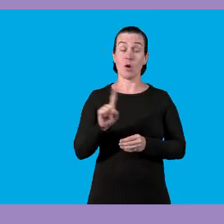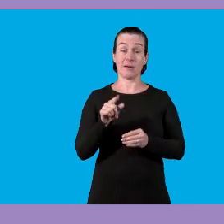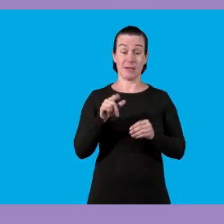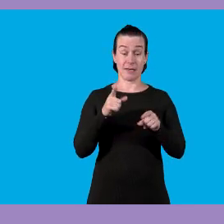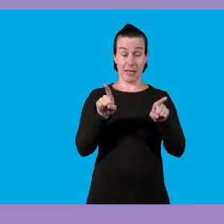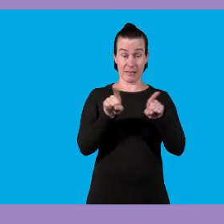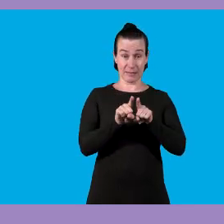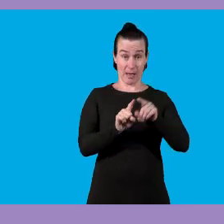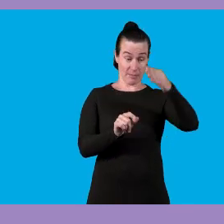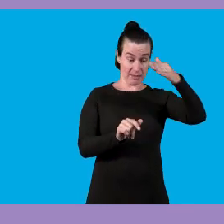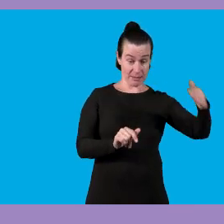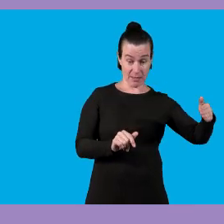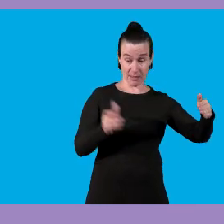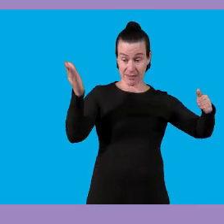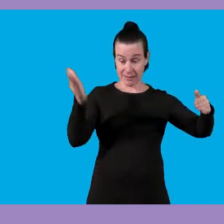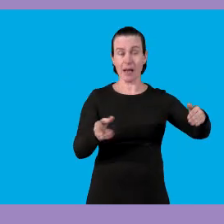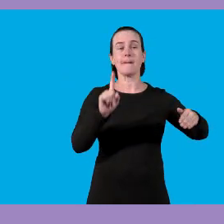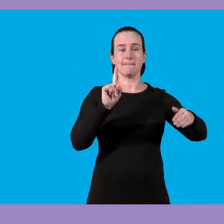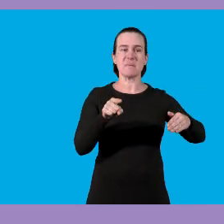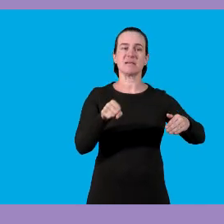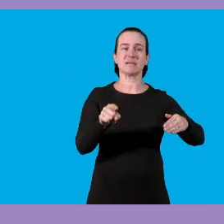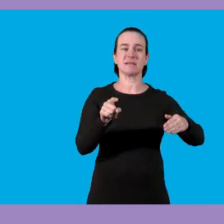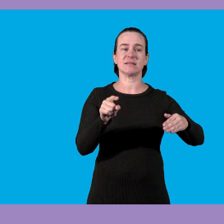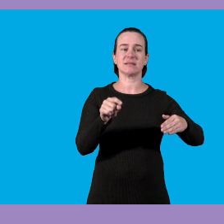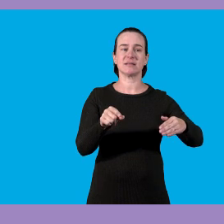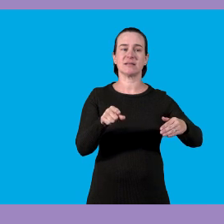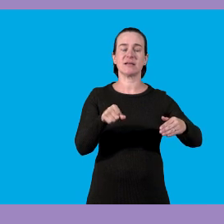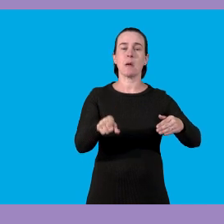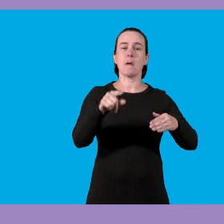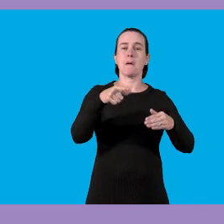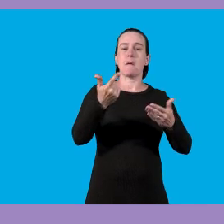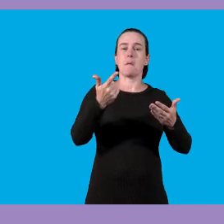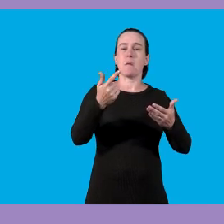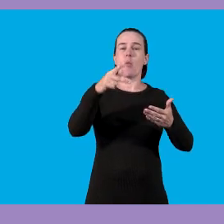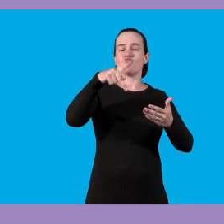proportional. And when we look at it, we look at it now from